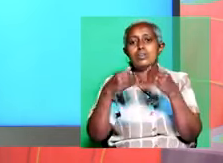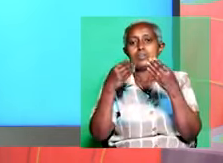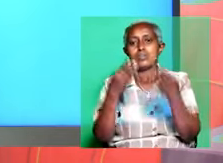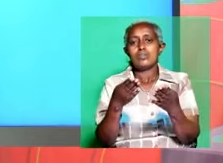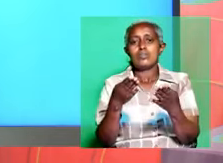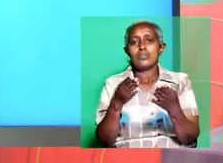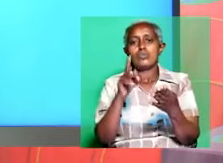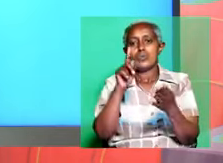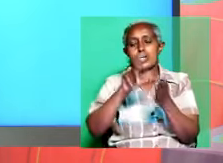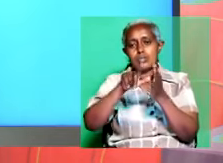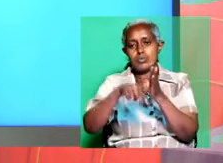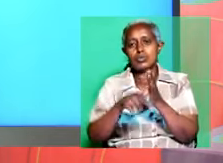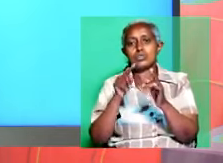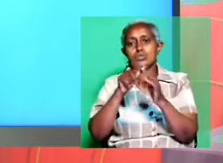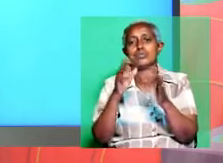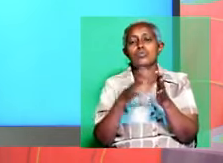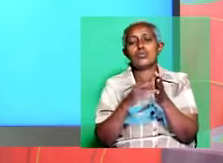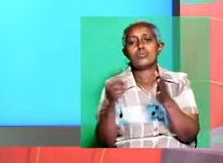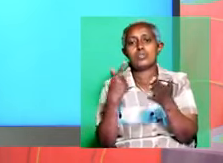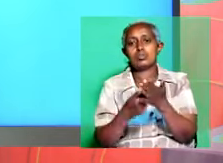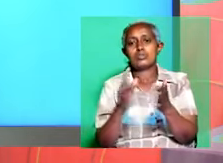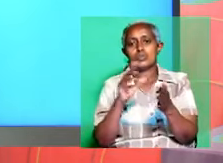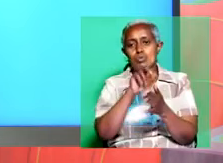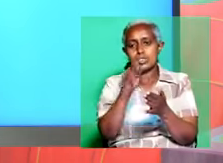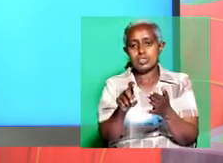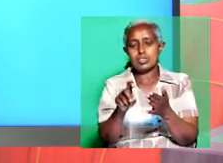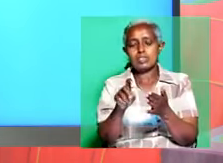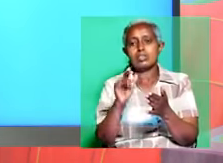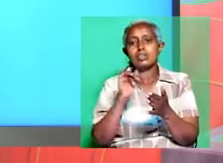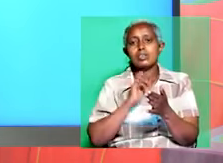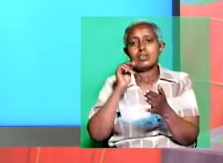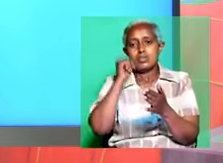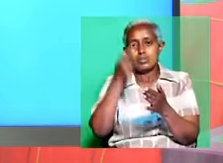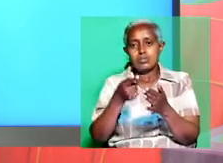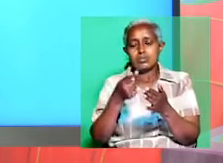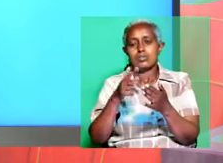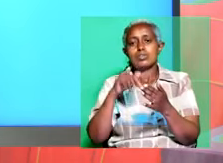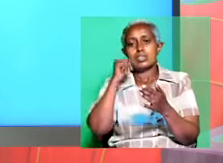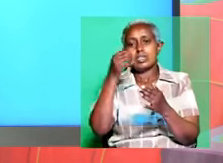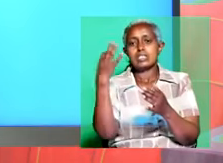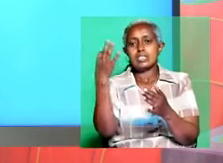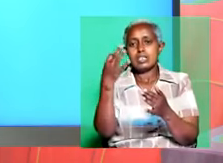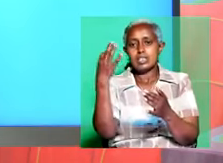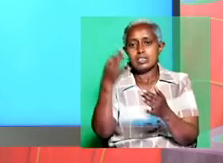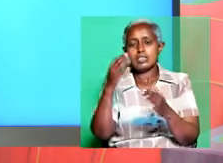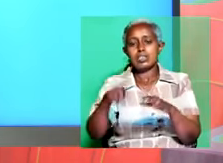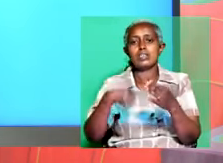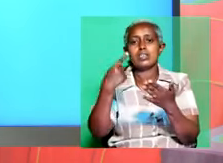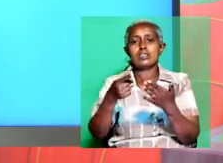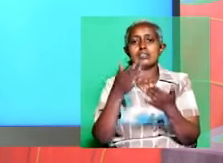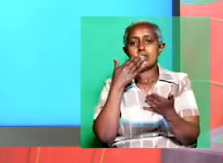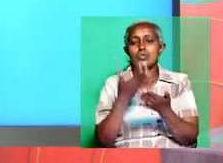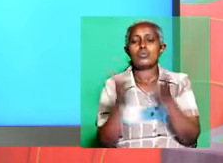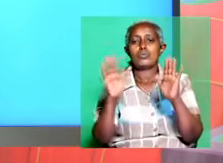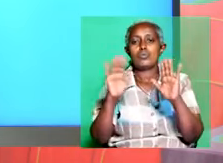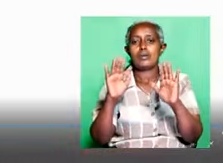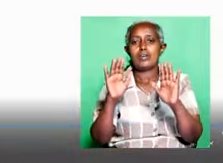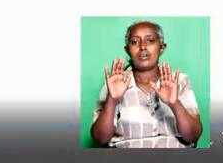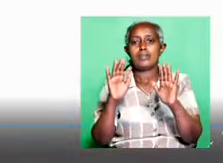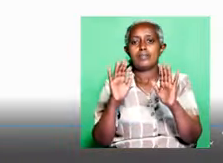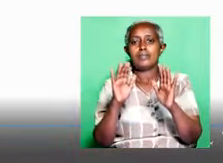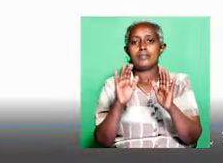you 1 minute to copy the question. So I'll see you on the next lecture. Until then, goodbye.